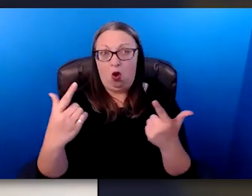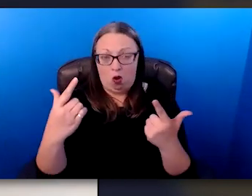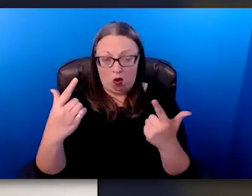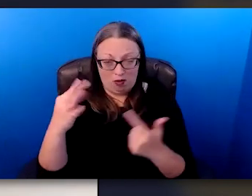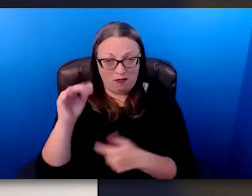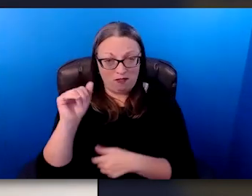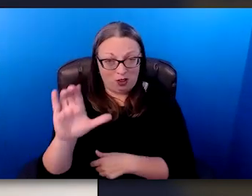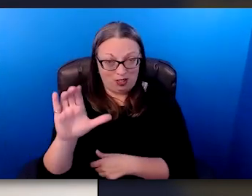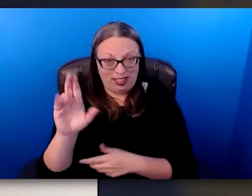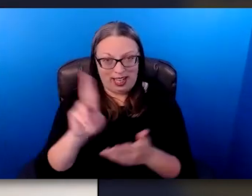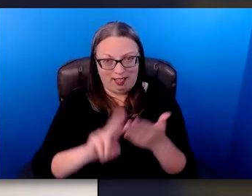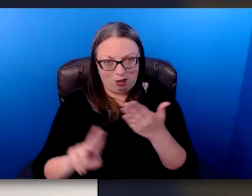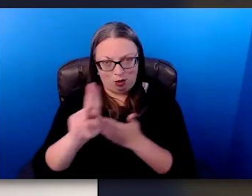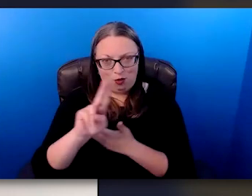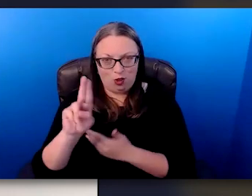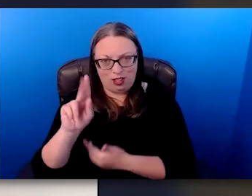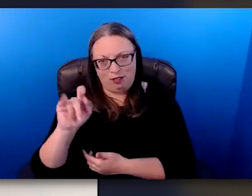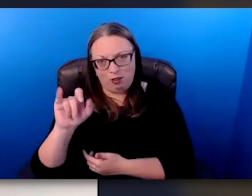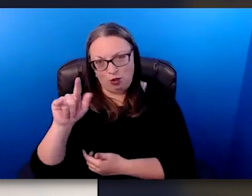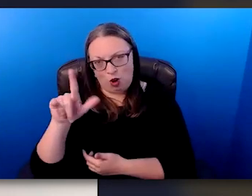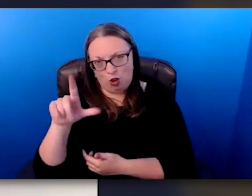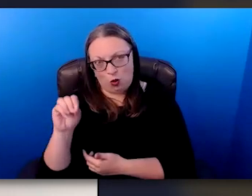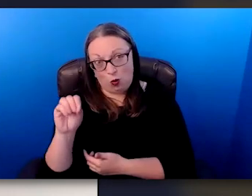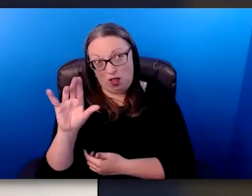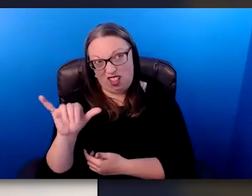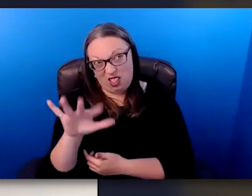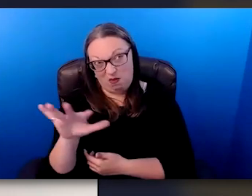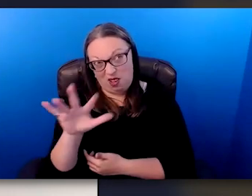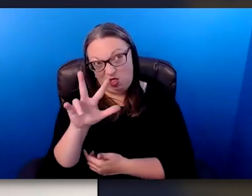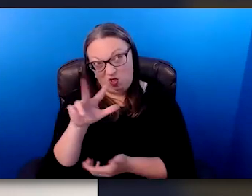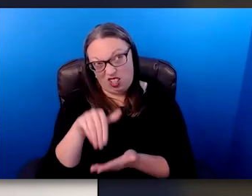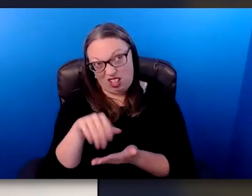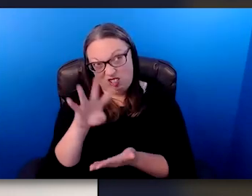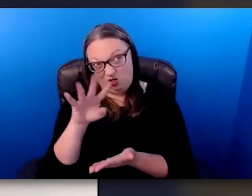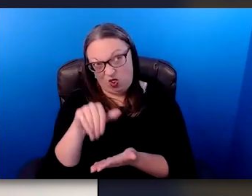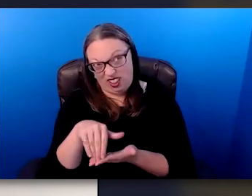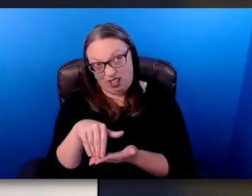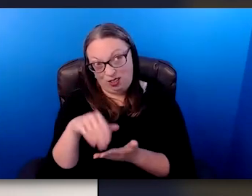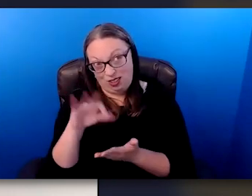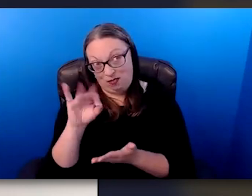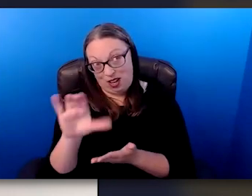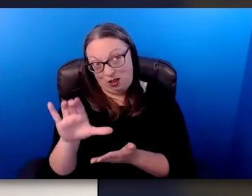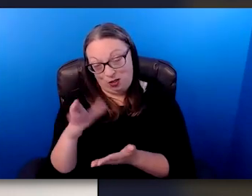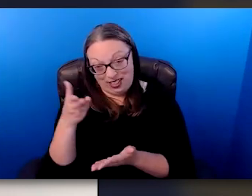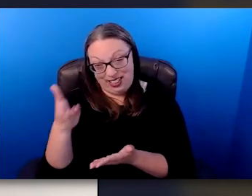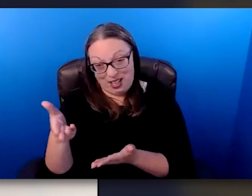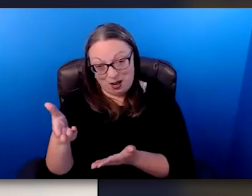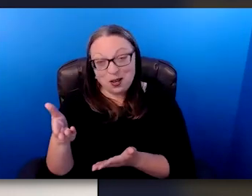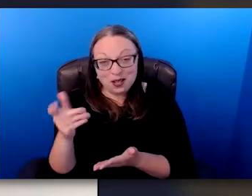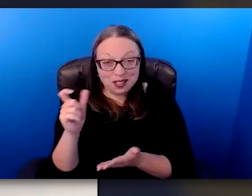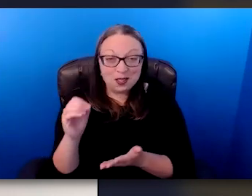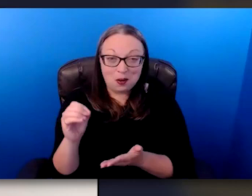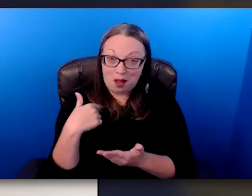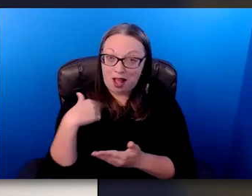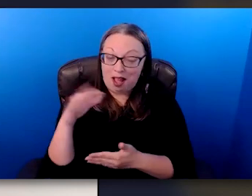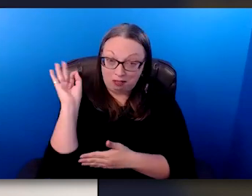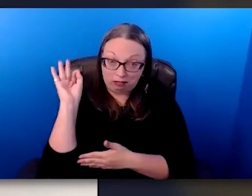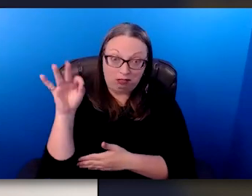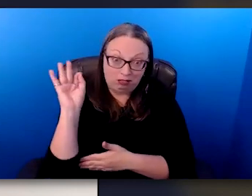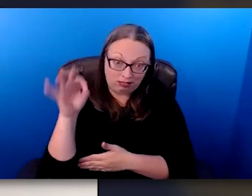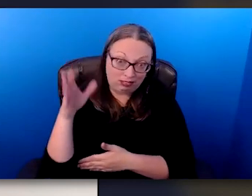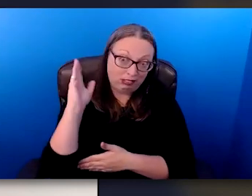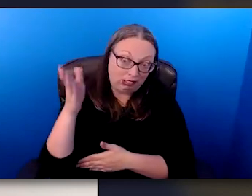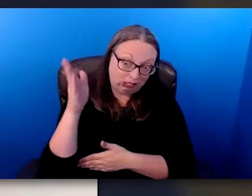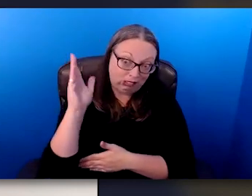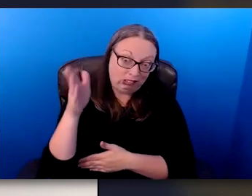Toronto. There's about between 3,000 and 4,000 faculty at U of T, right? So it's enormous. And